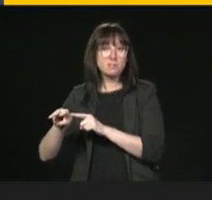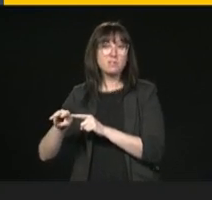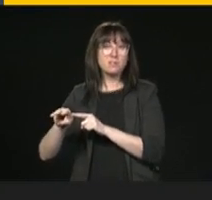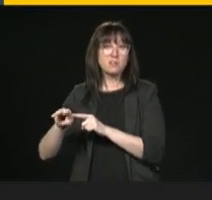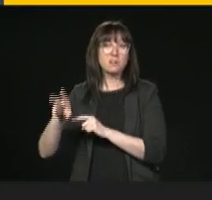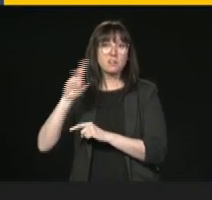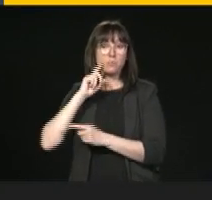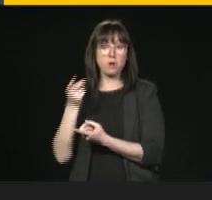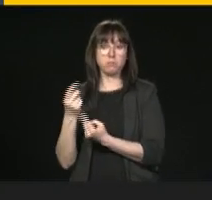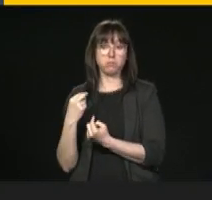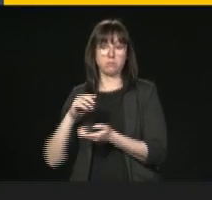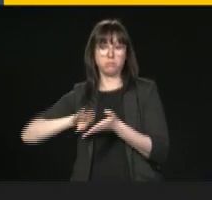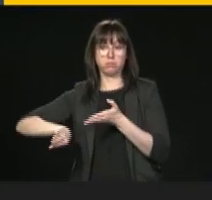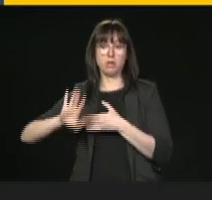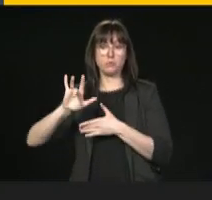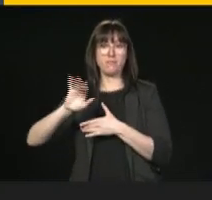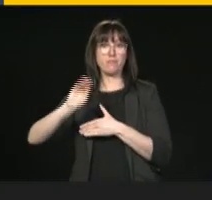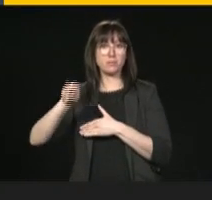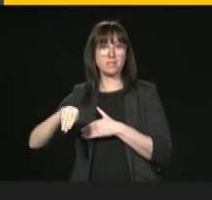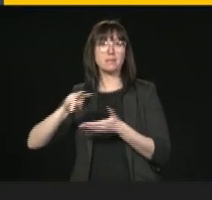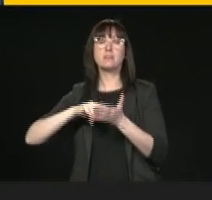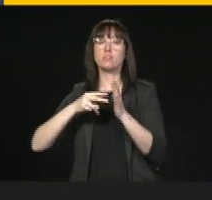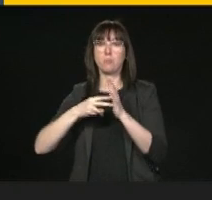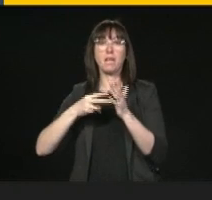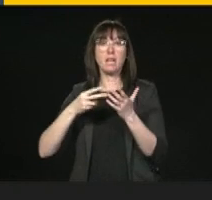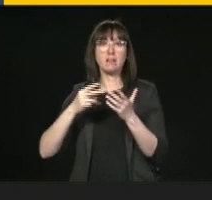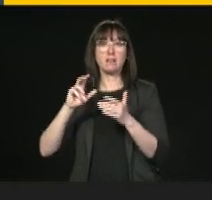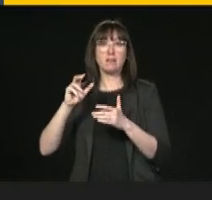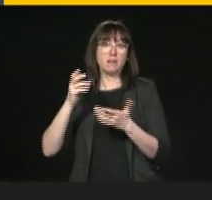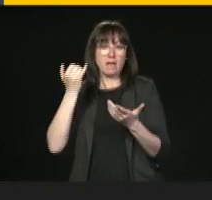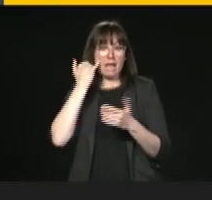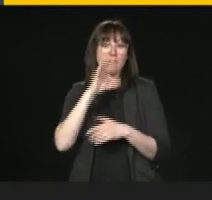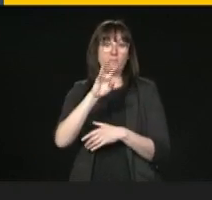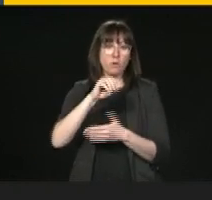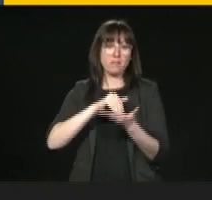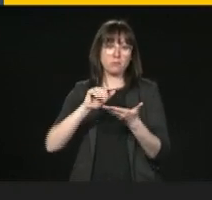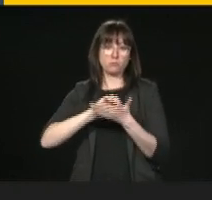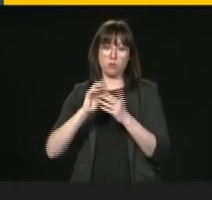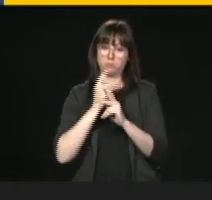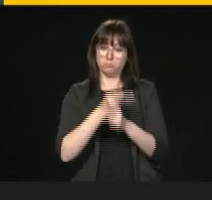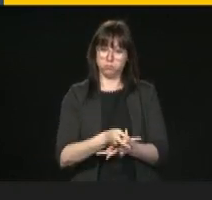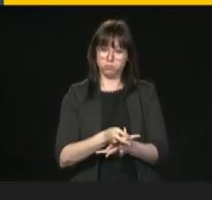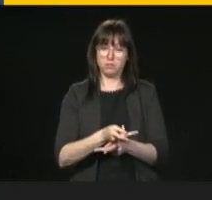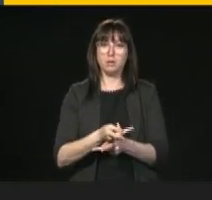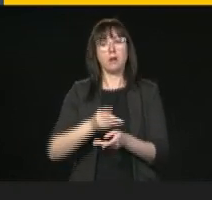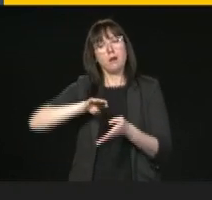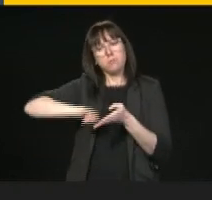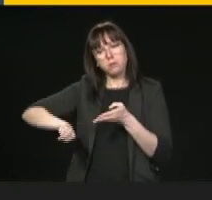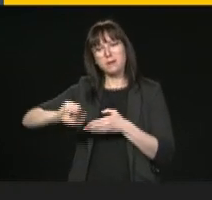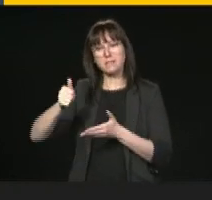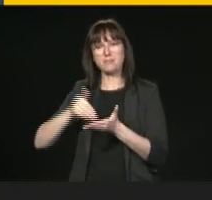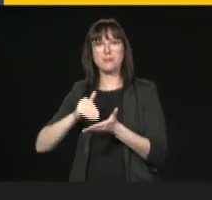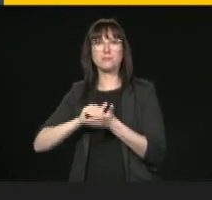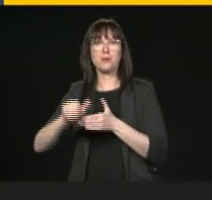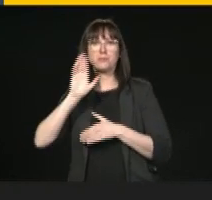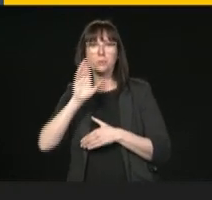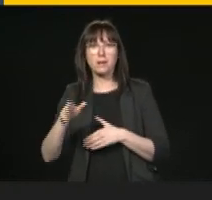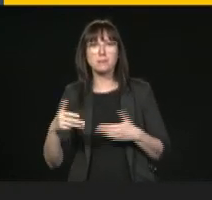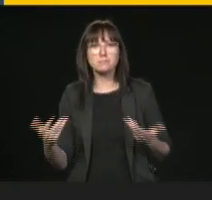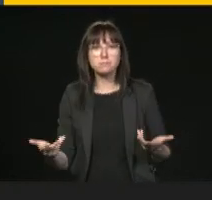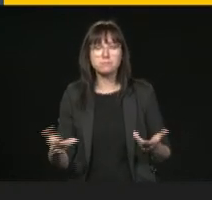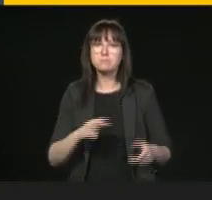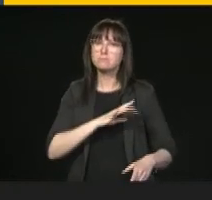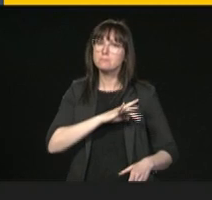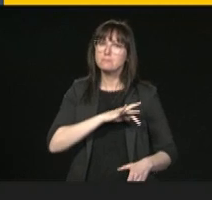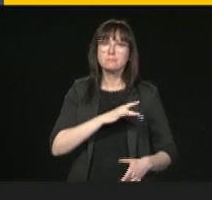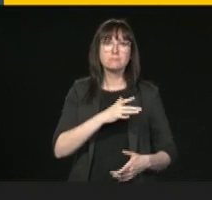loan, they'll have $10,000 forgiven. So a very good position for them, because, of course, we don't want businesses to be saddled with debt at the end